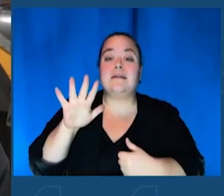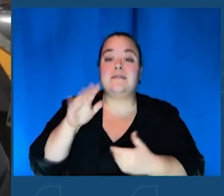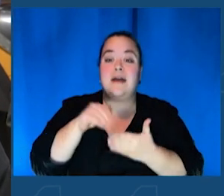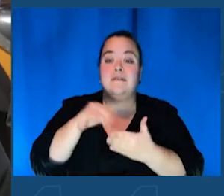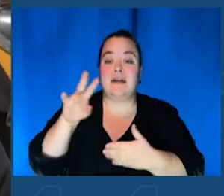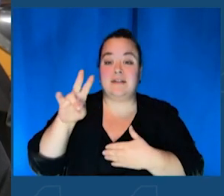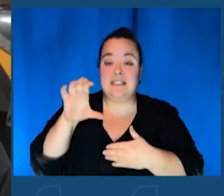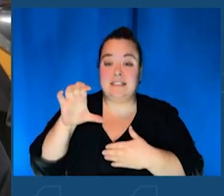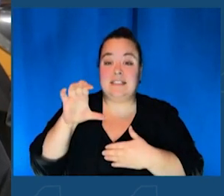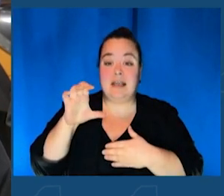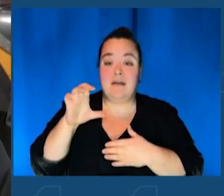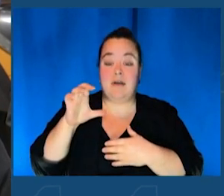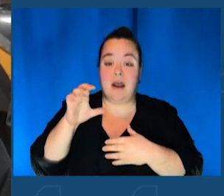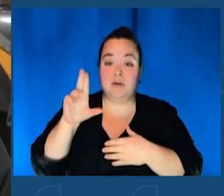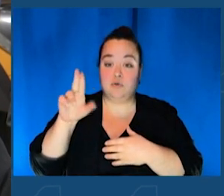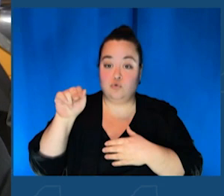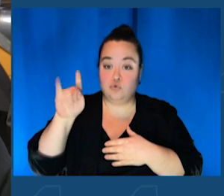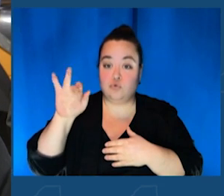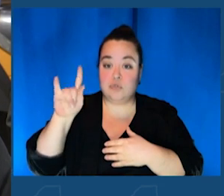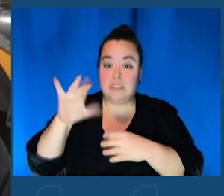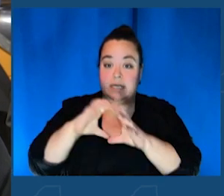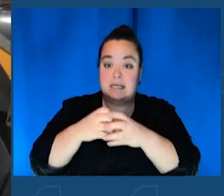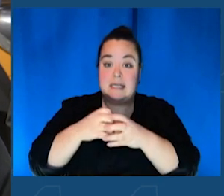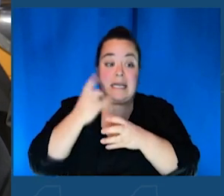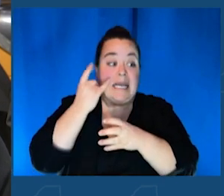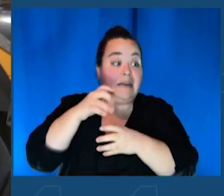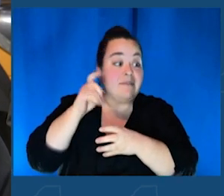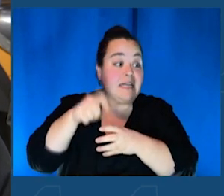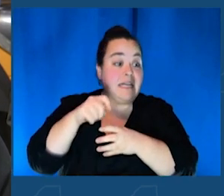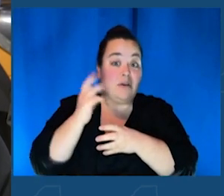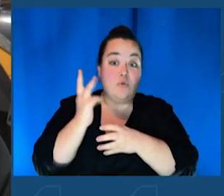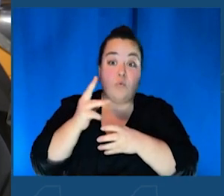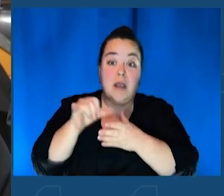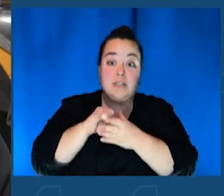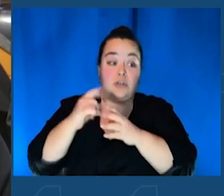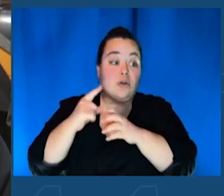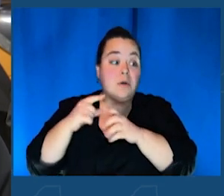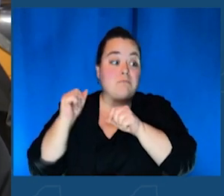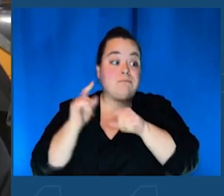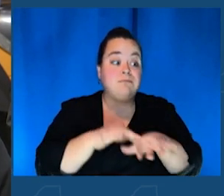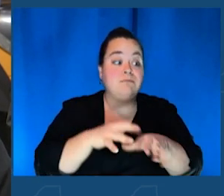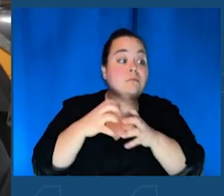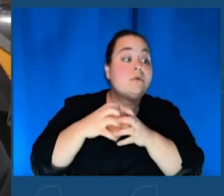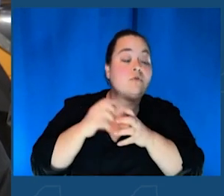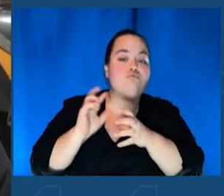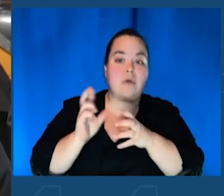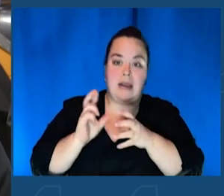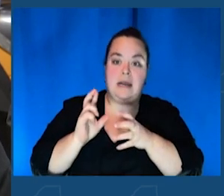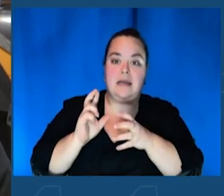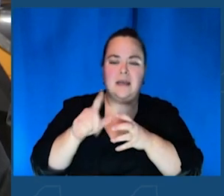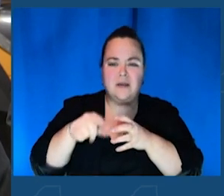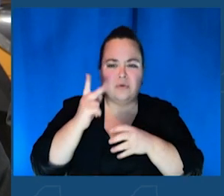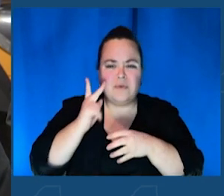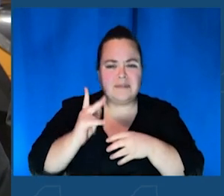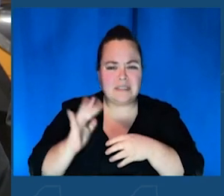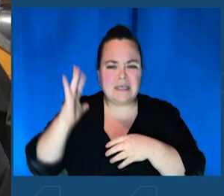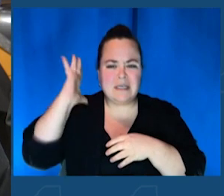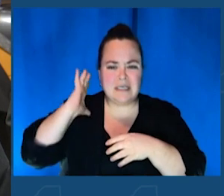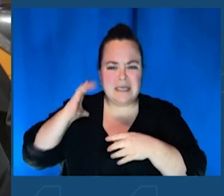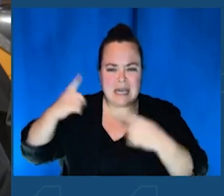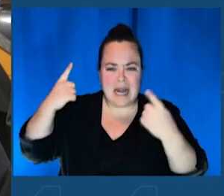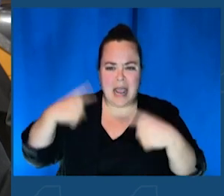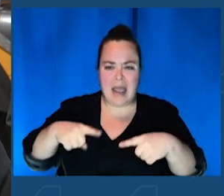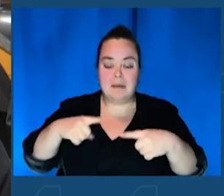to ascend on Western New York if necessary. Again, trying to avert what we've seen in the past where people are not just in a cold